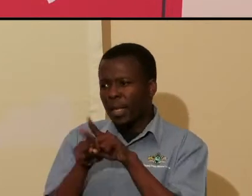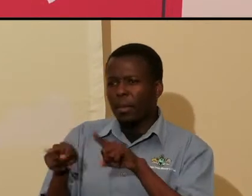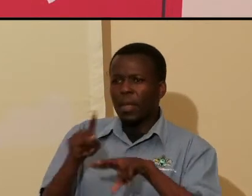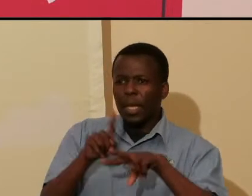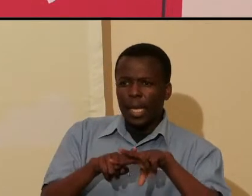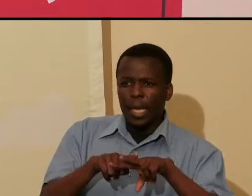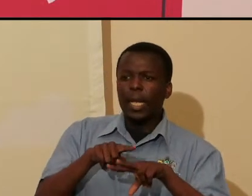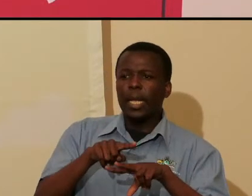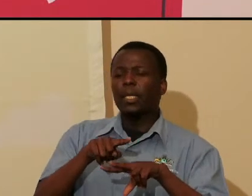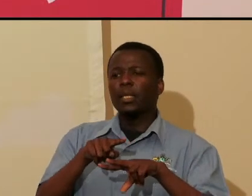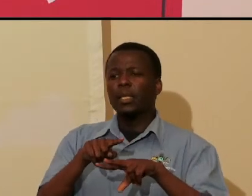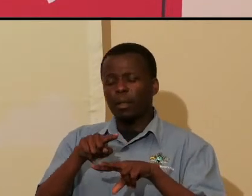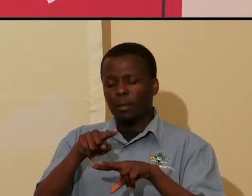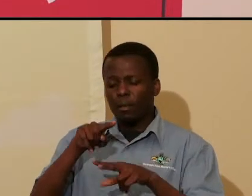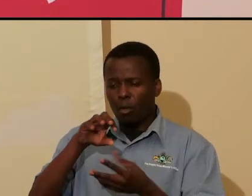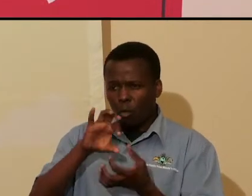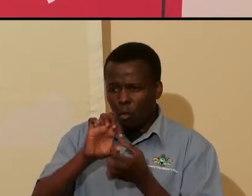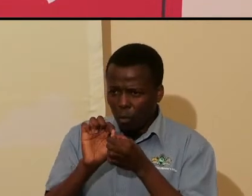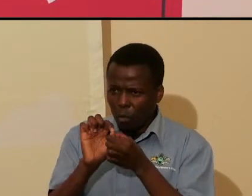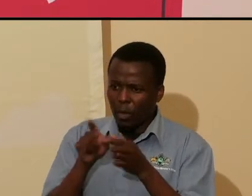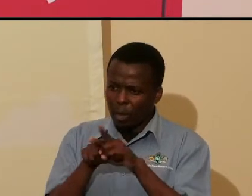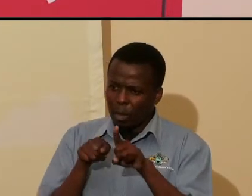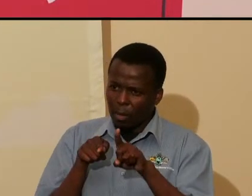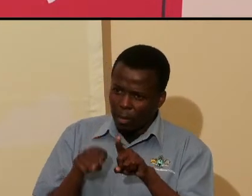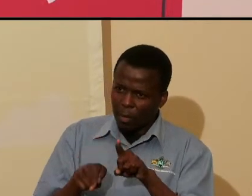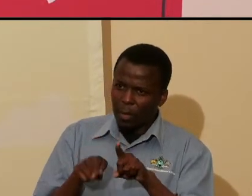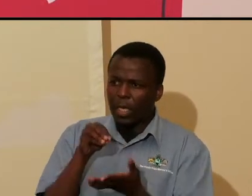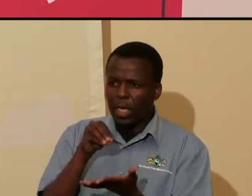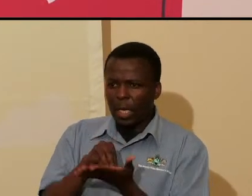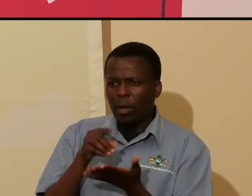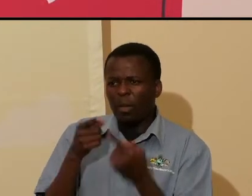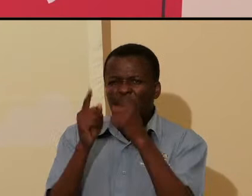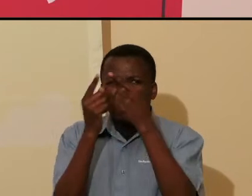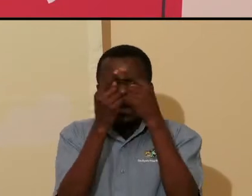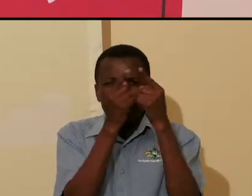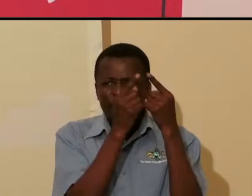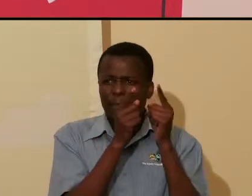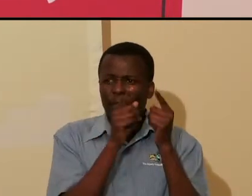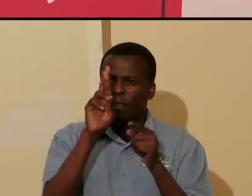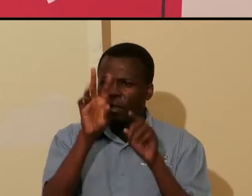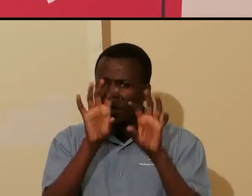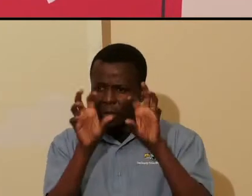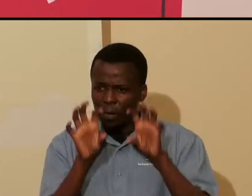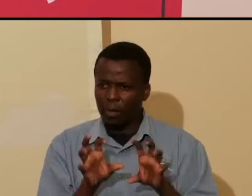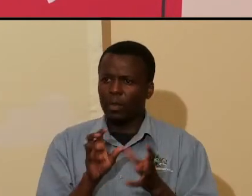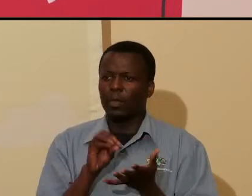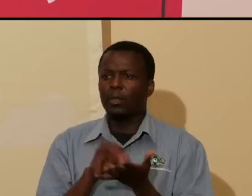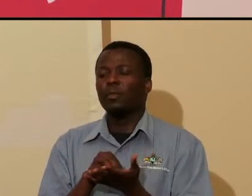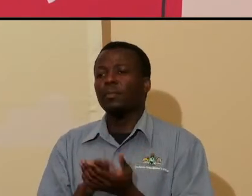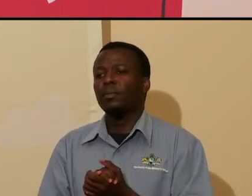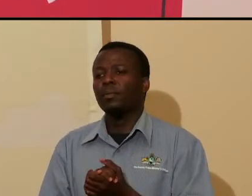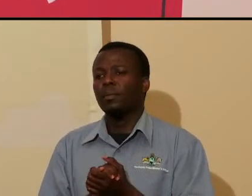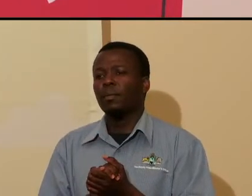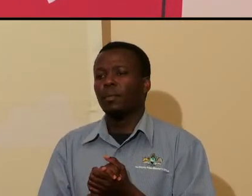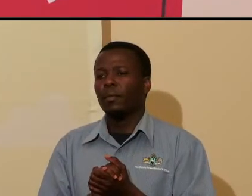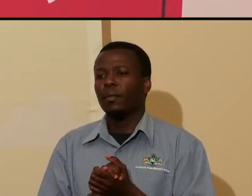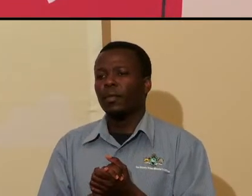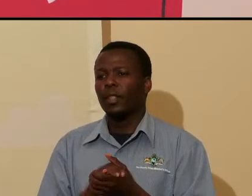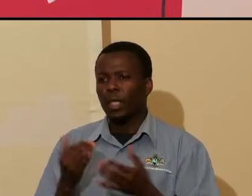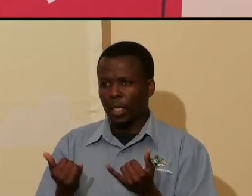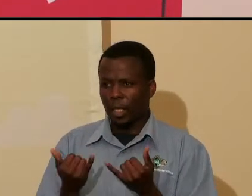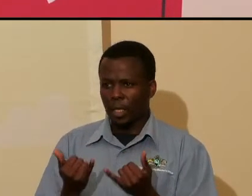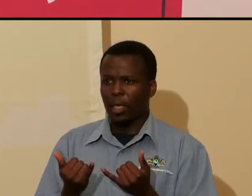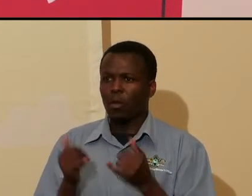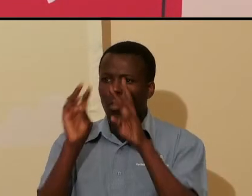are available in all the regions of the country. So this was an opportunity now for us also to, take the World